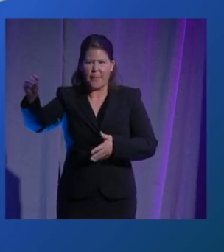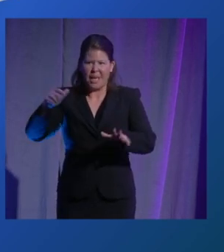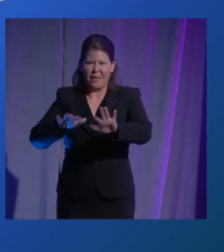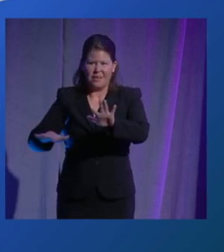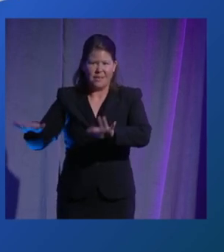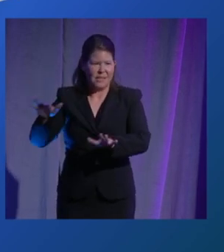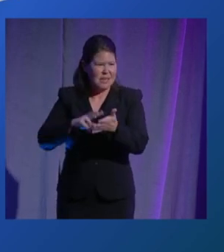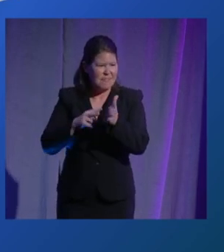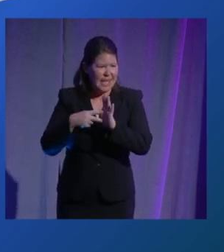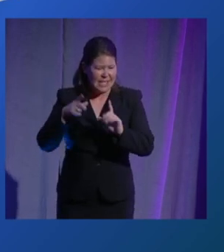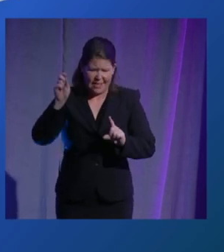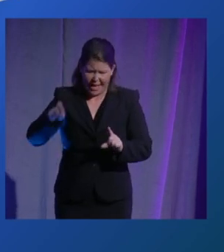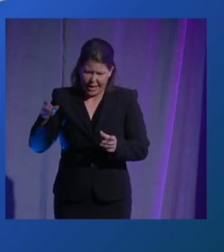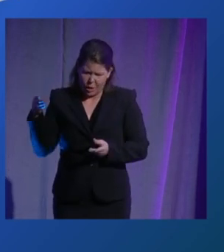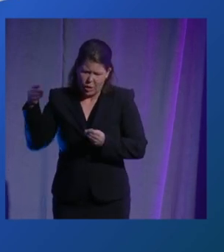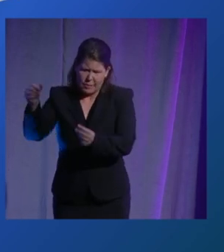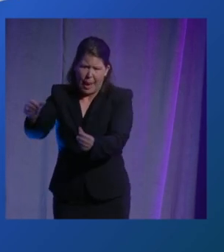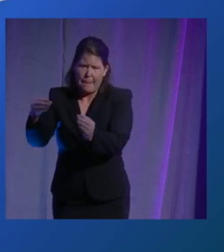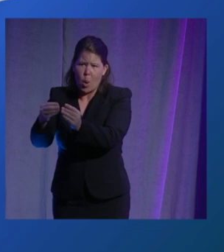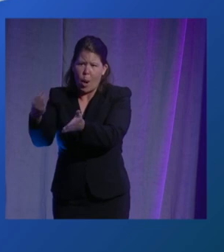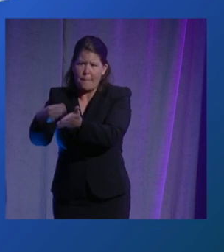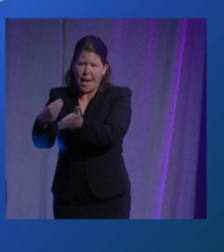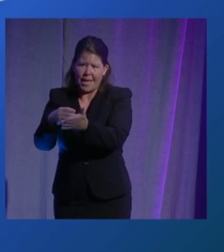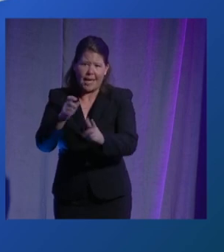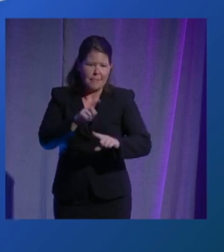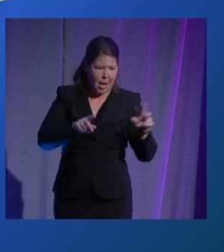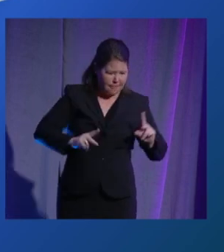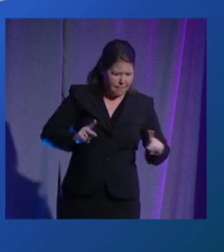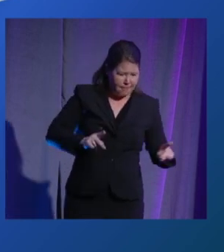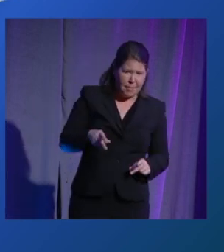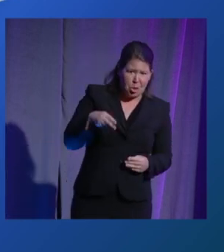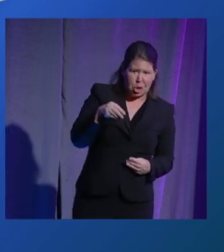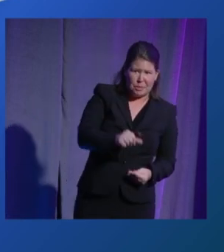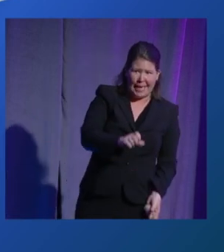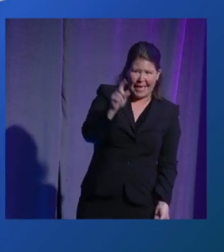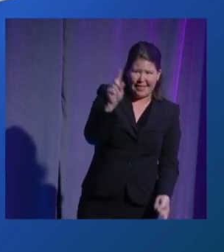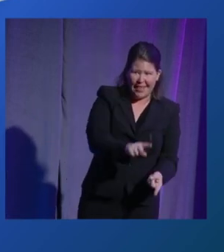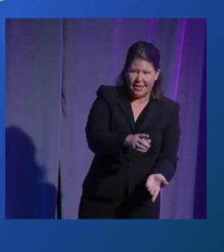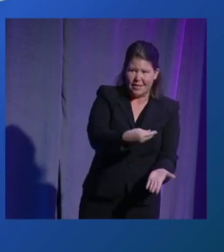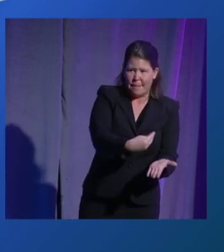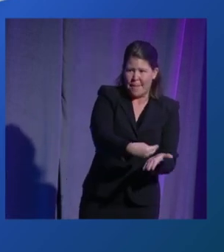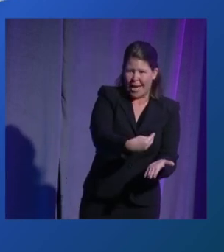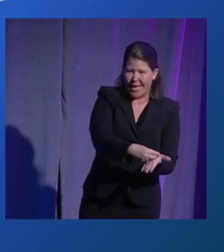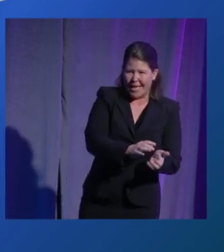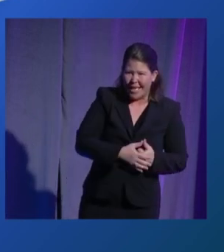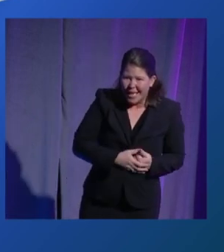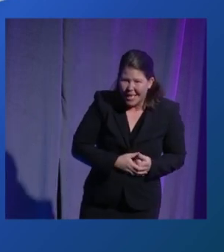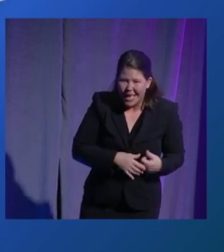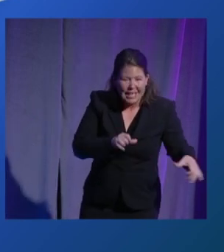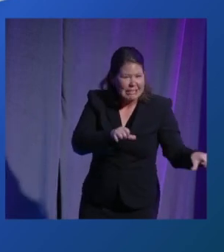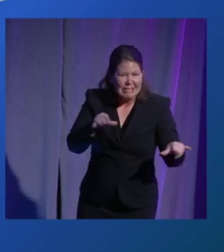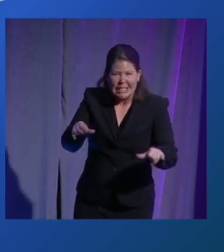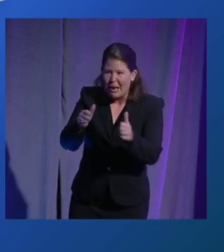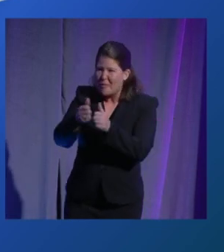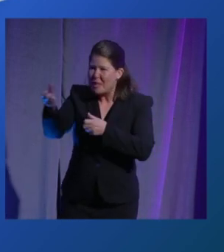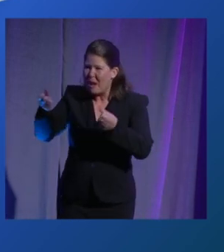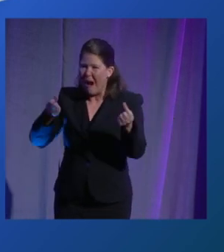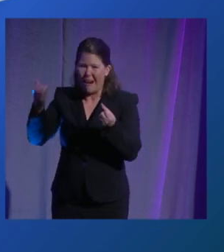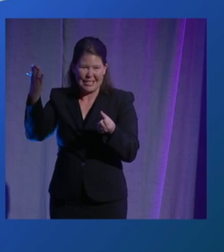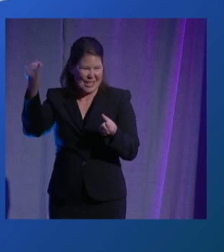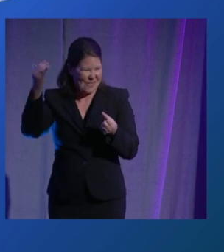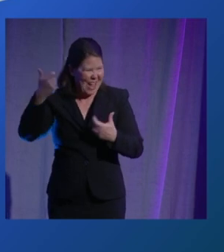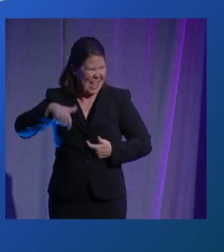money and it's the same for cars the biggest crisis right now is Energy Efficiency in cars because we pay for our